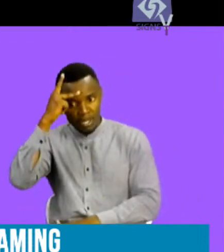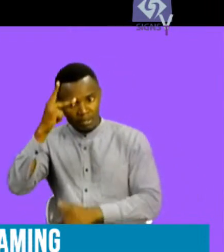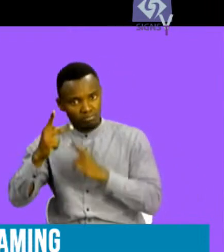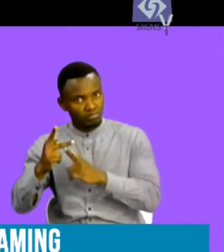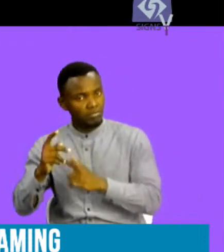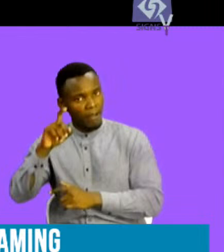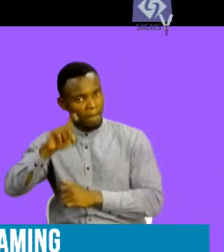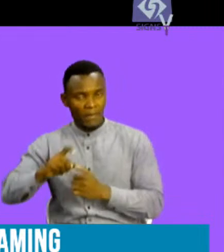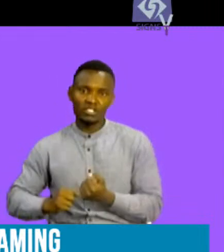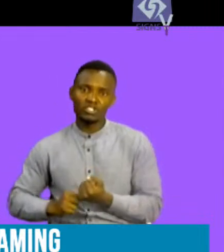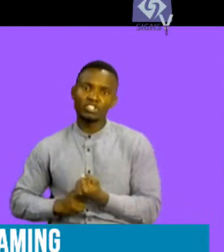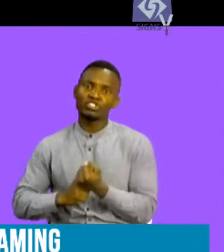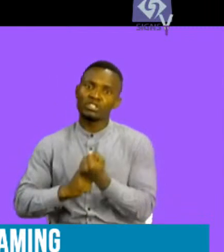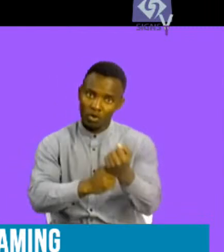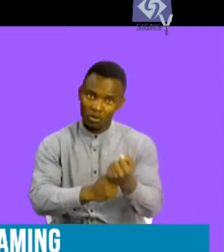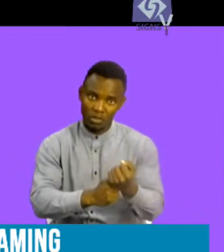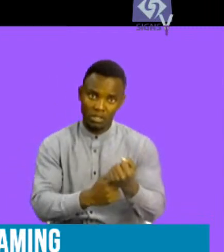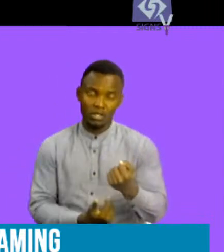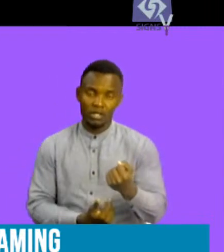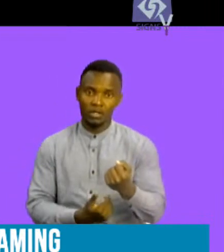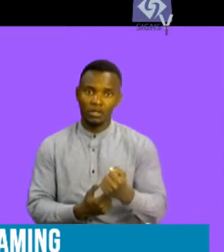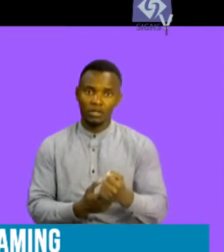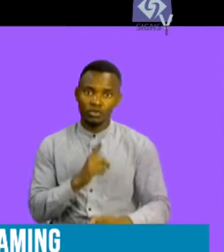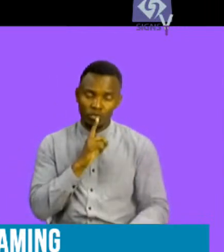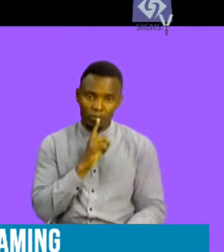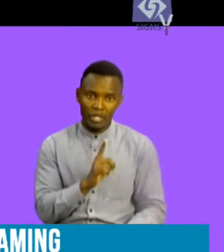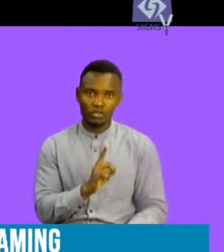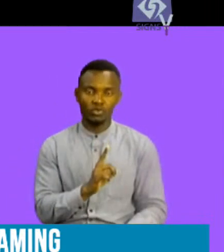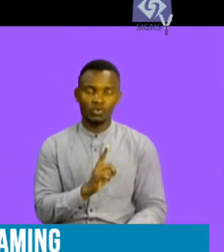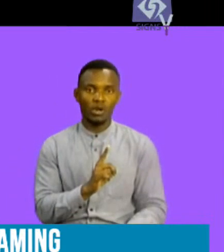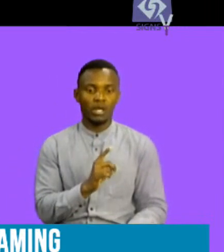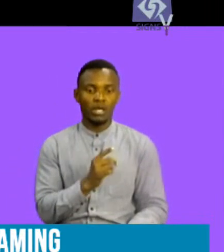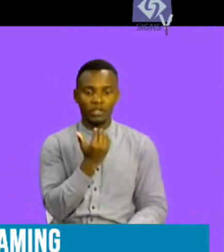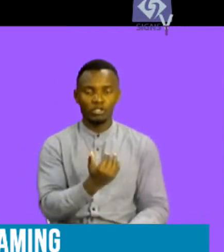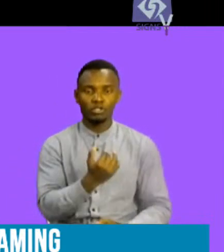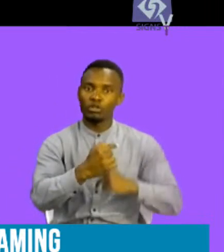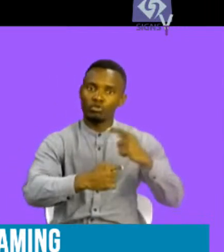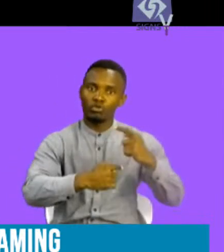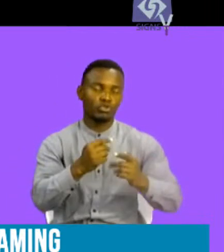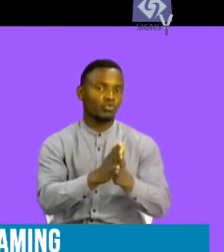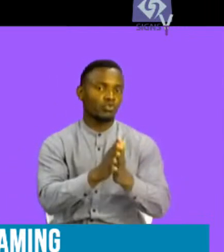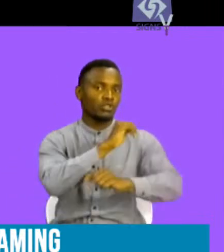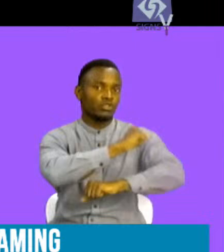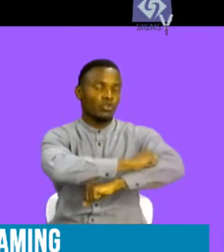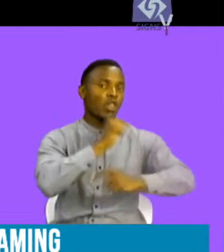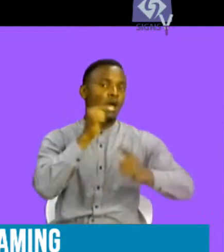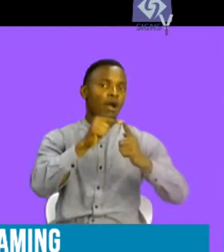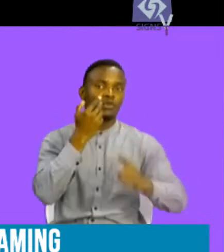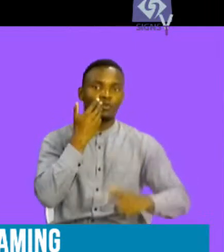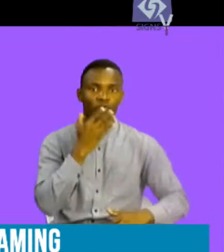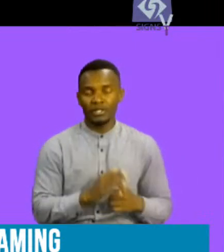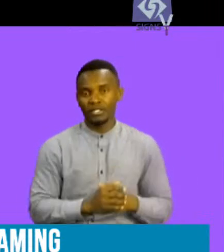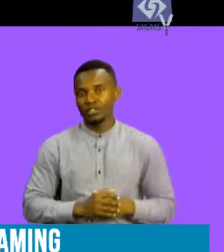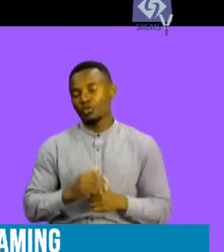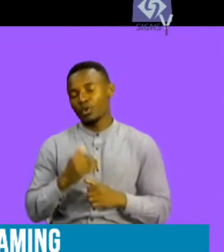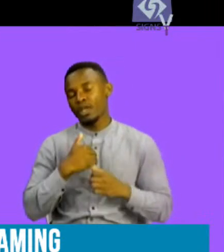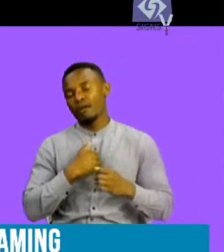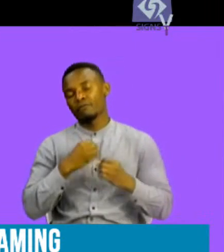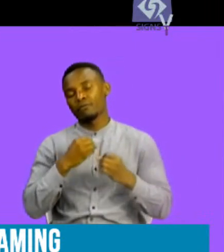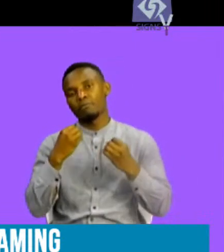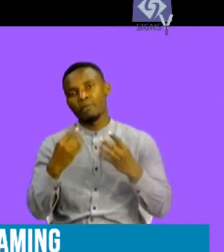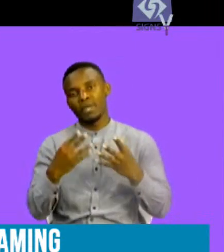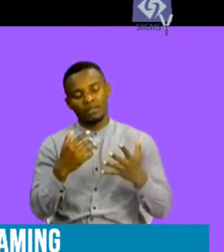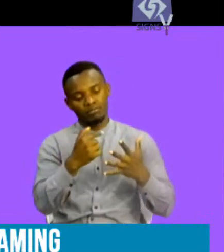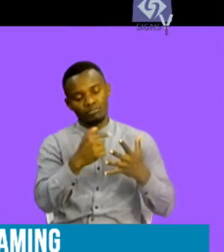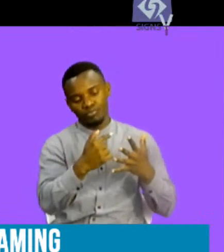to ensure that this child or this adult remains in school. So there are many aspects we need to look at. I know the bursaries